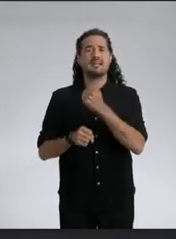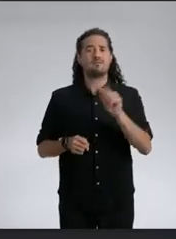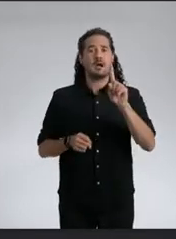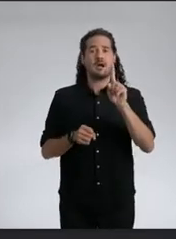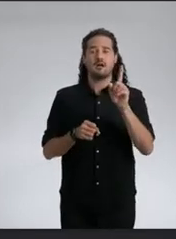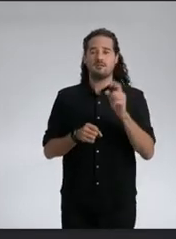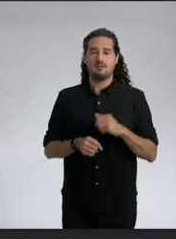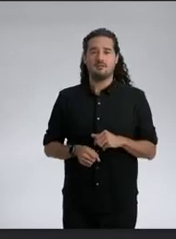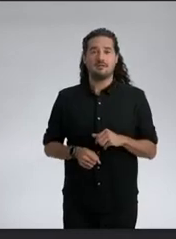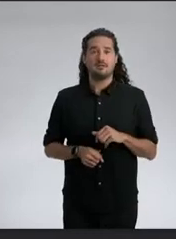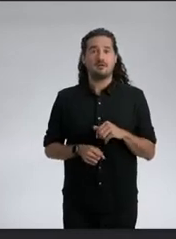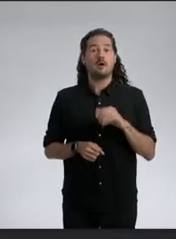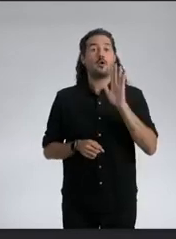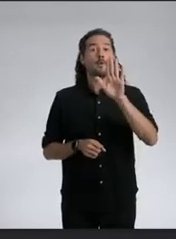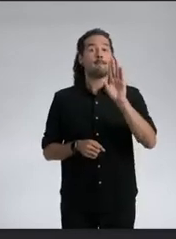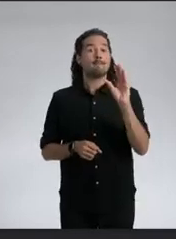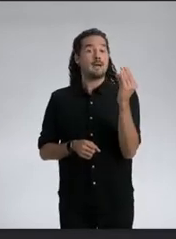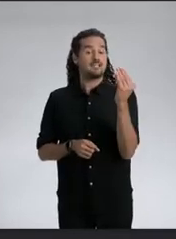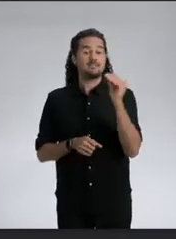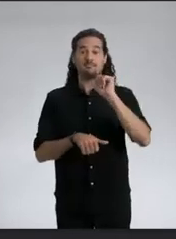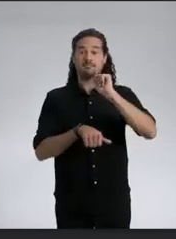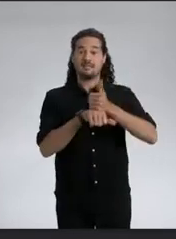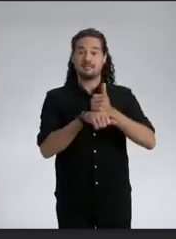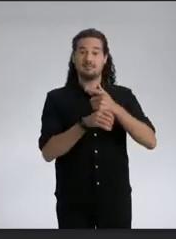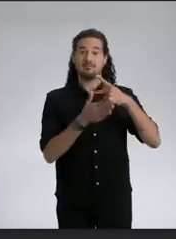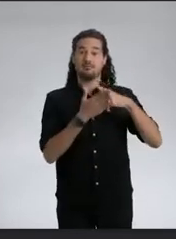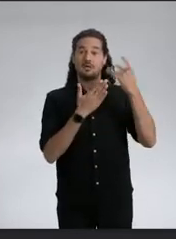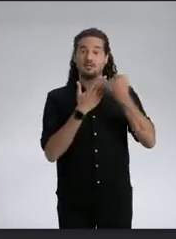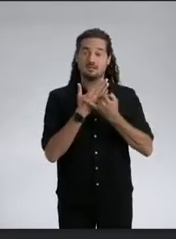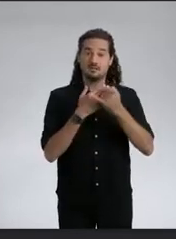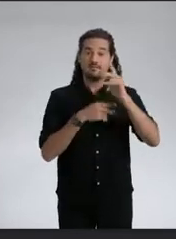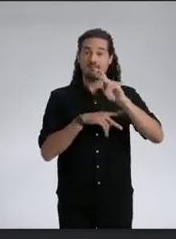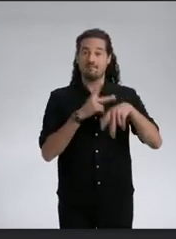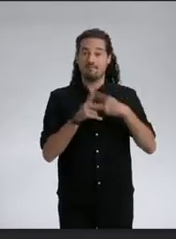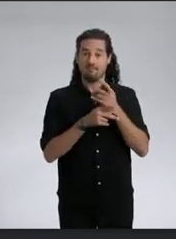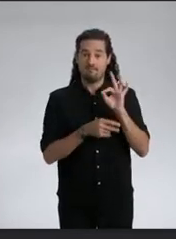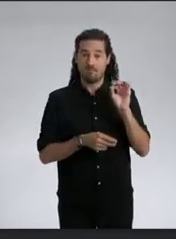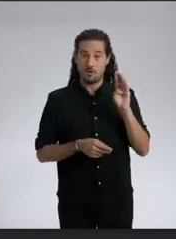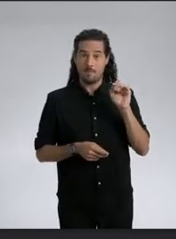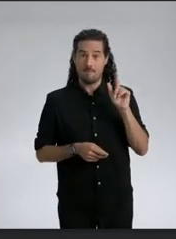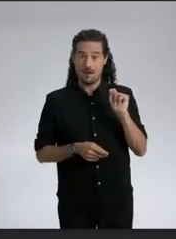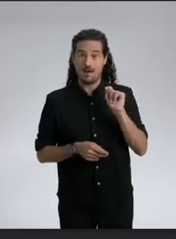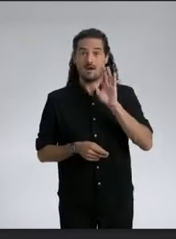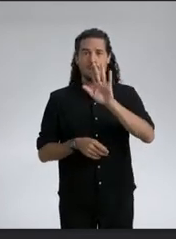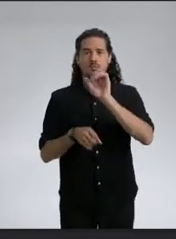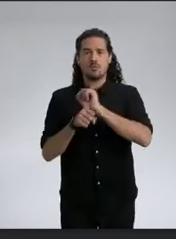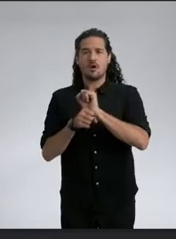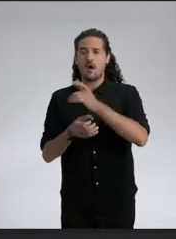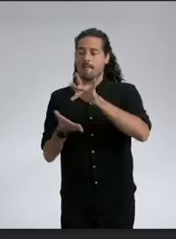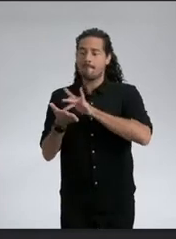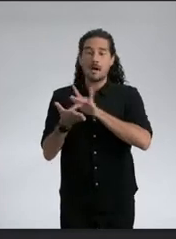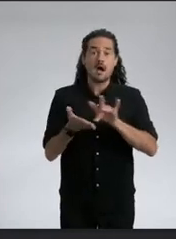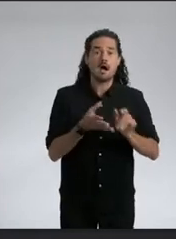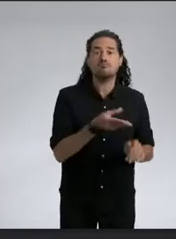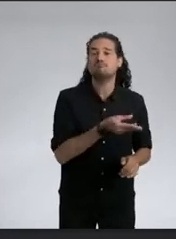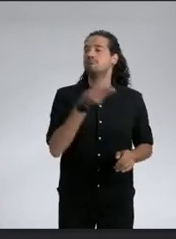package-based project format, you can seamlessly bring your work between Swift Playgrounds and Xcode. Let's dive in and take a